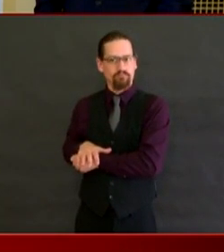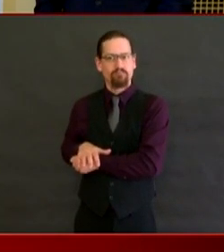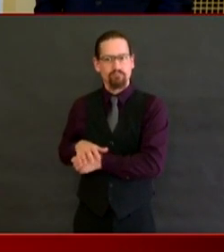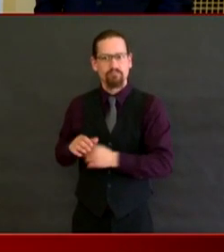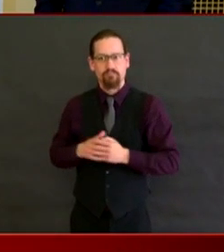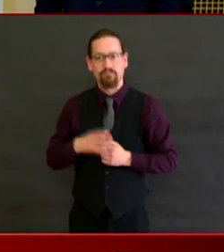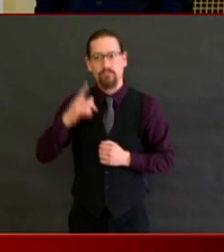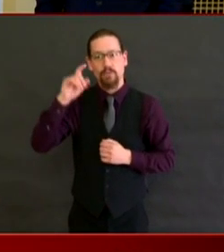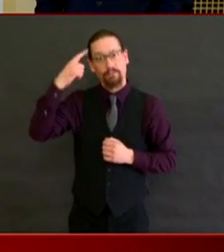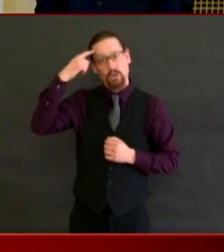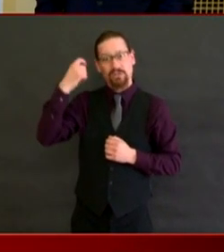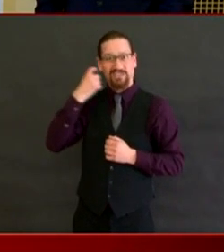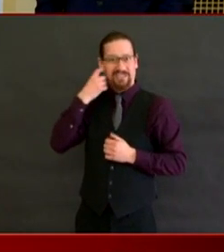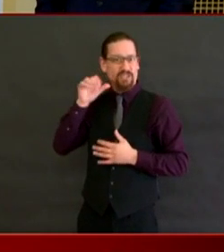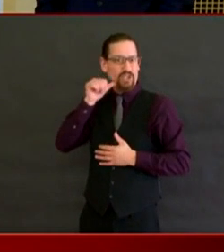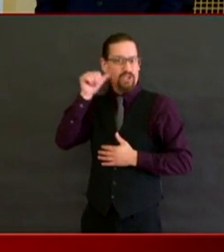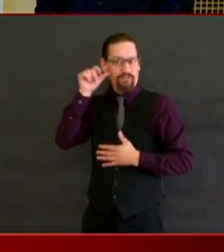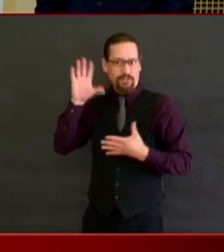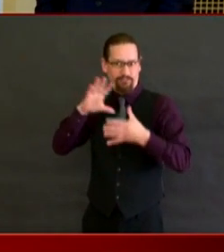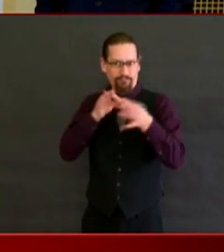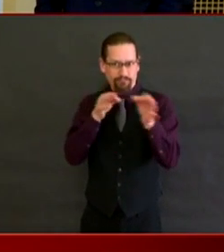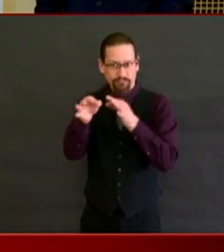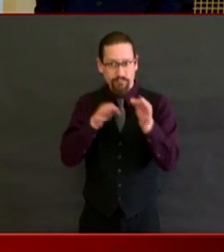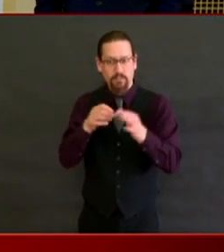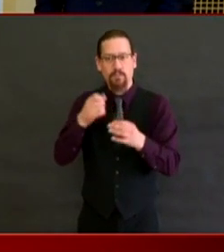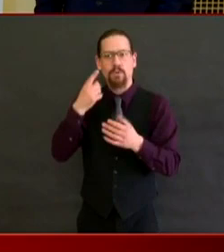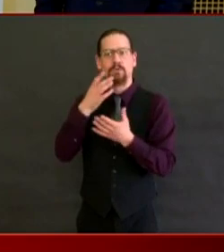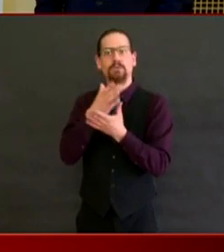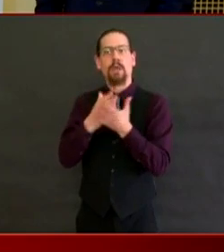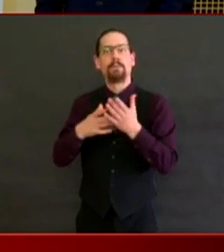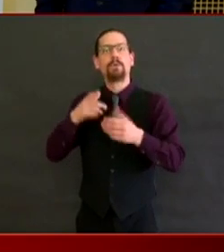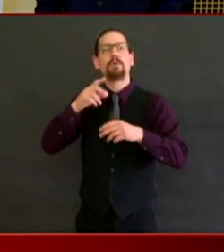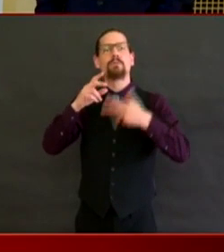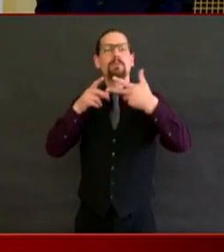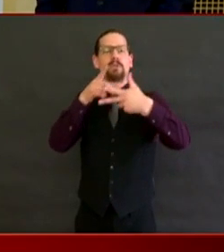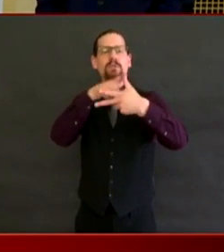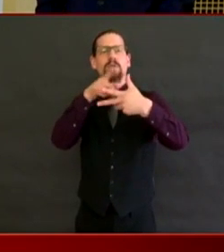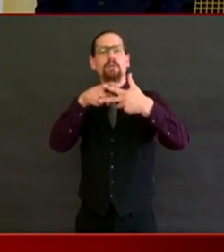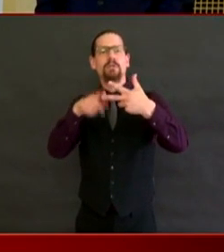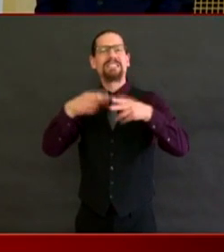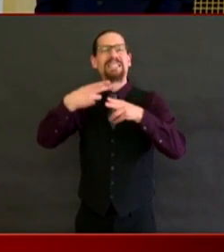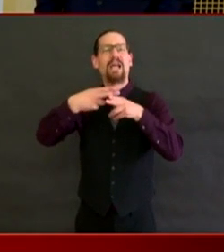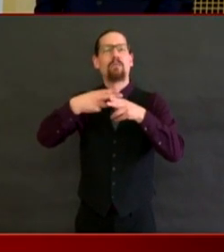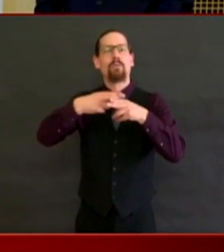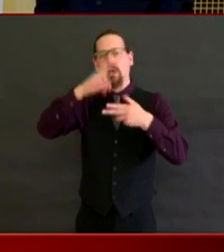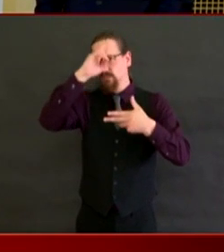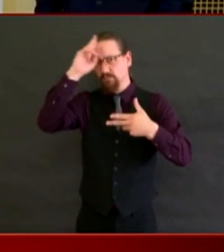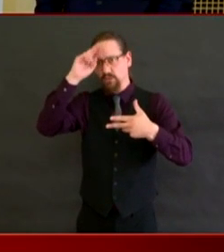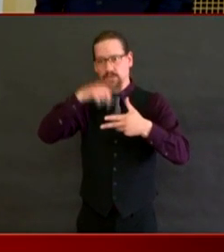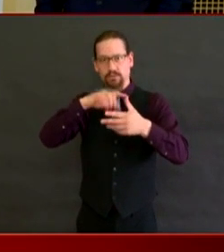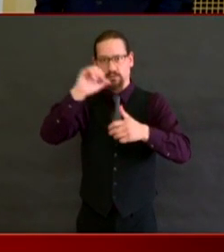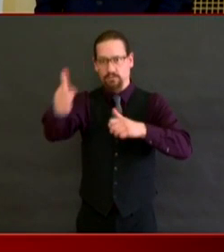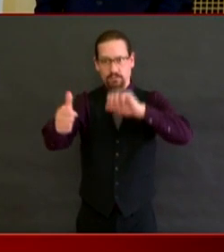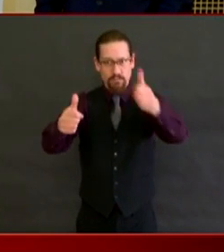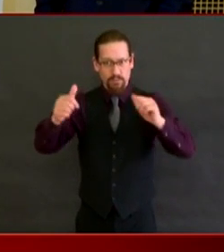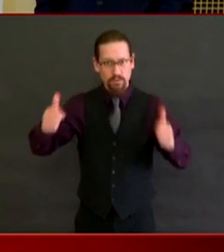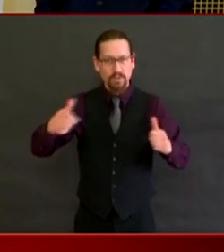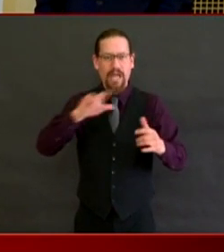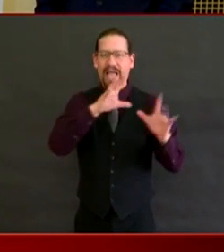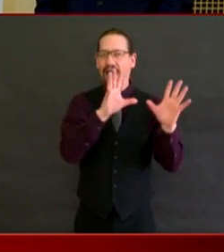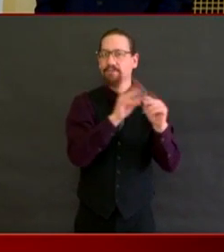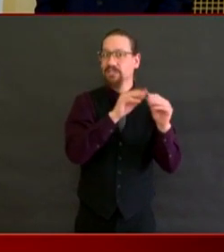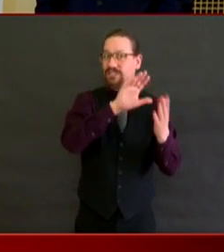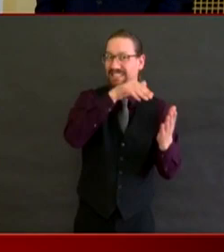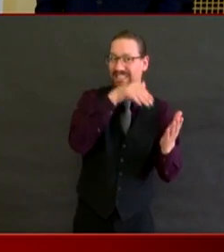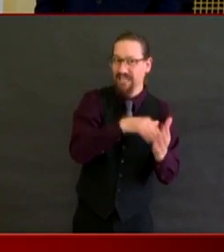work being done with certain localities to be able to stand them up, convention center being one of them, to